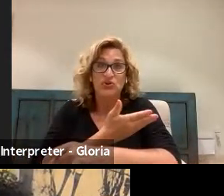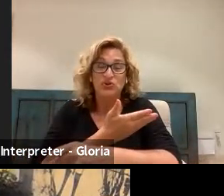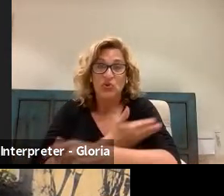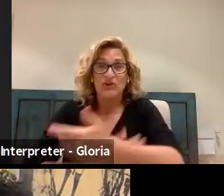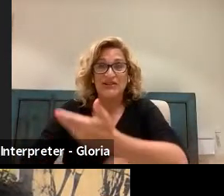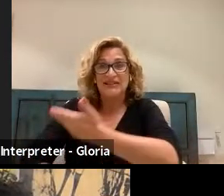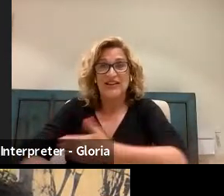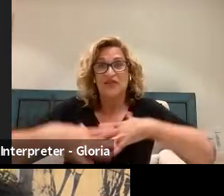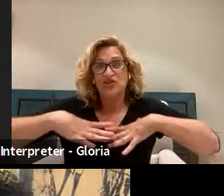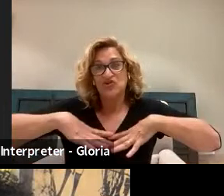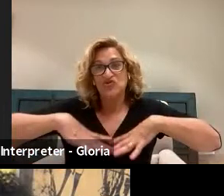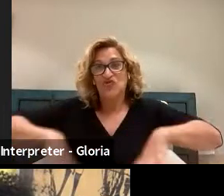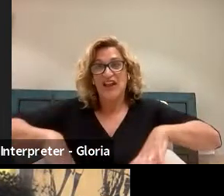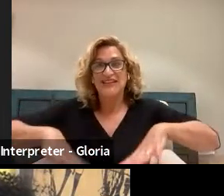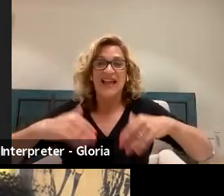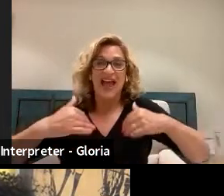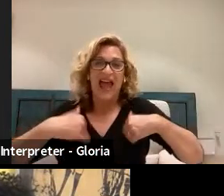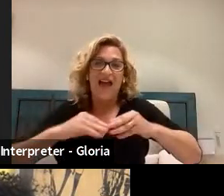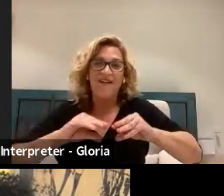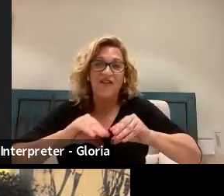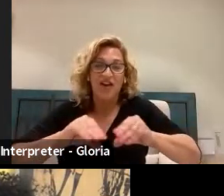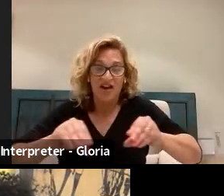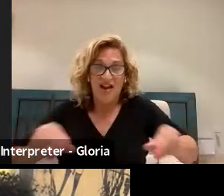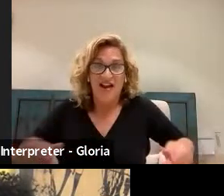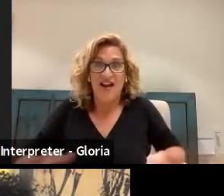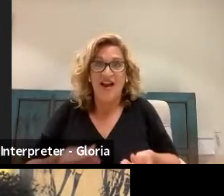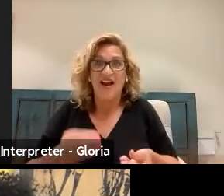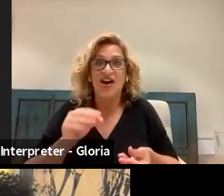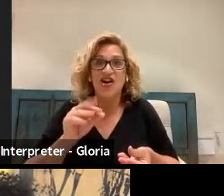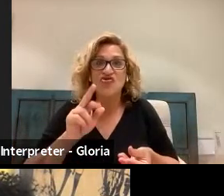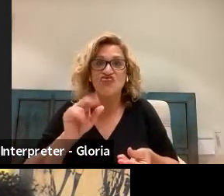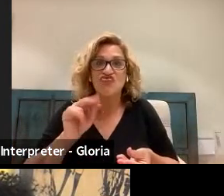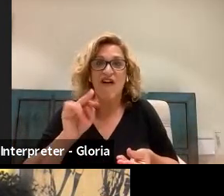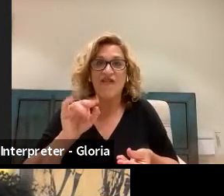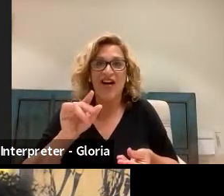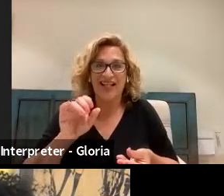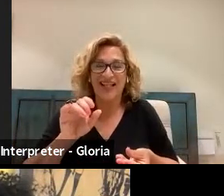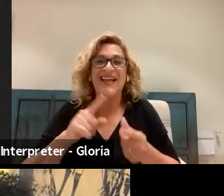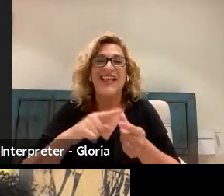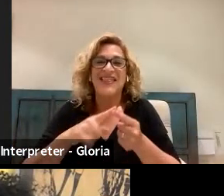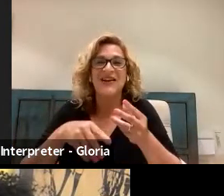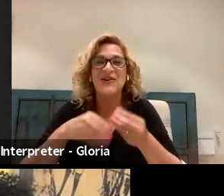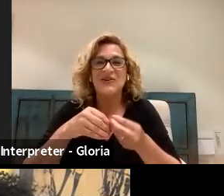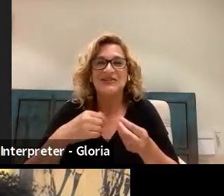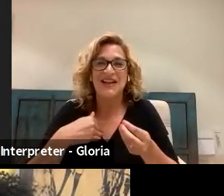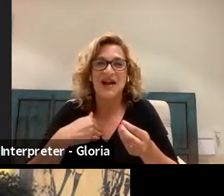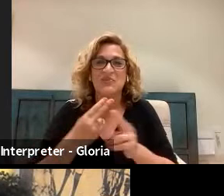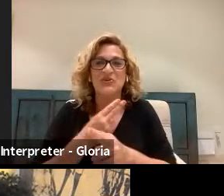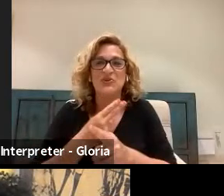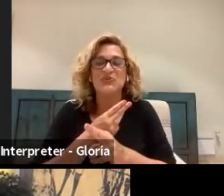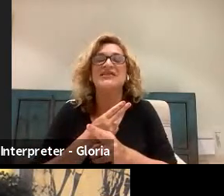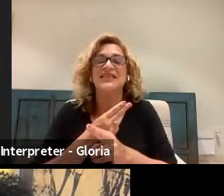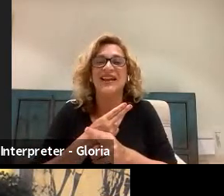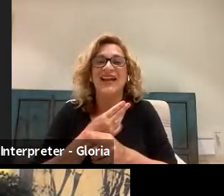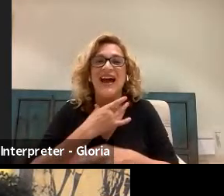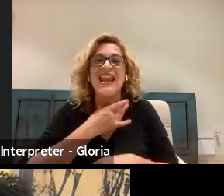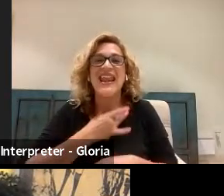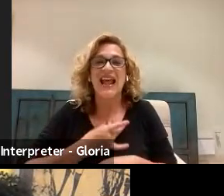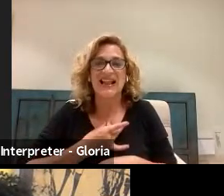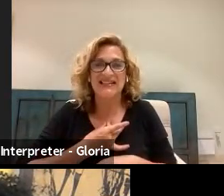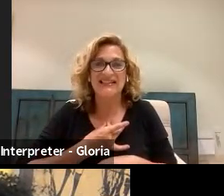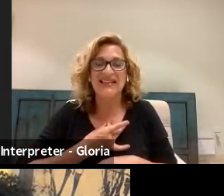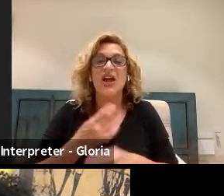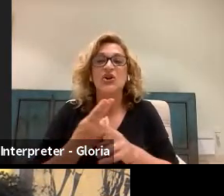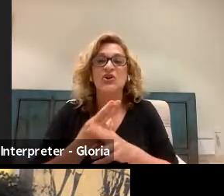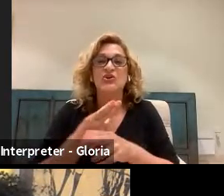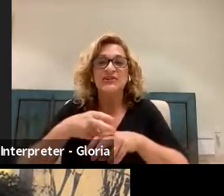dress has a little ruffle at the top collar and I'm also wearing a necklace. I'm sitting on a